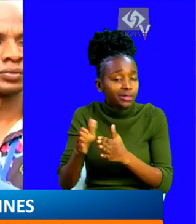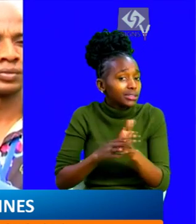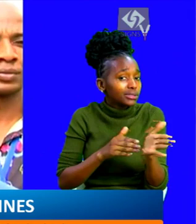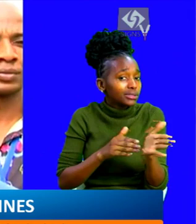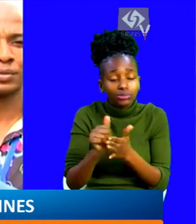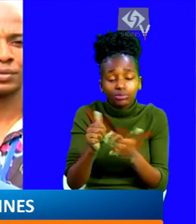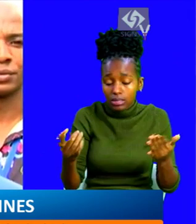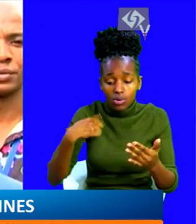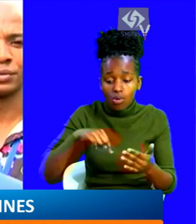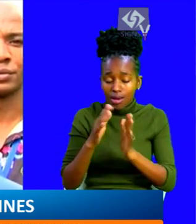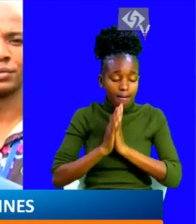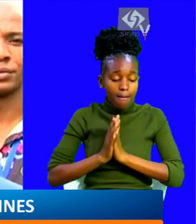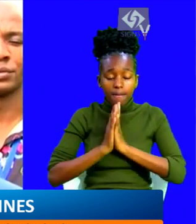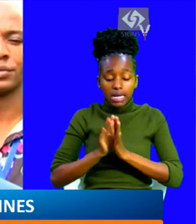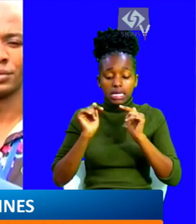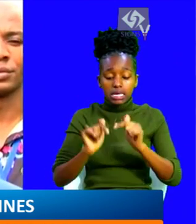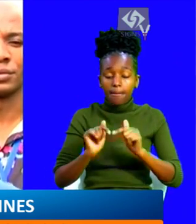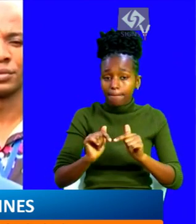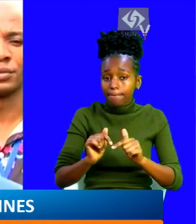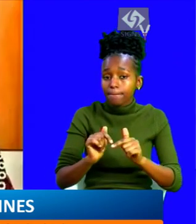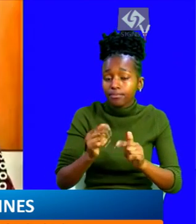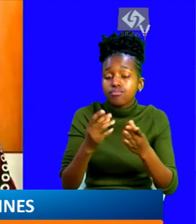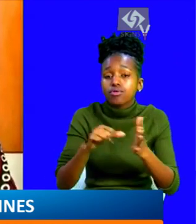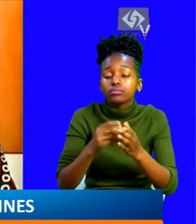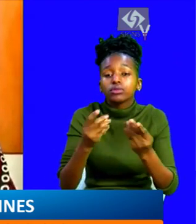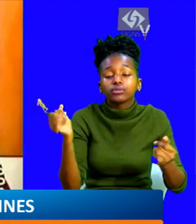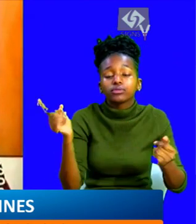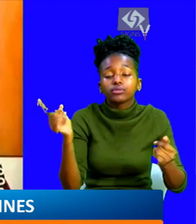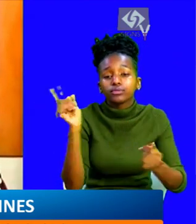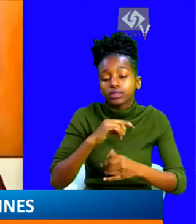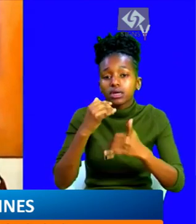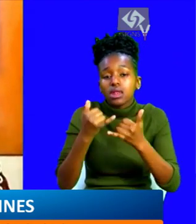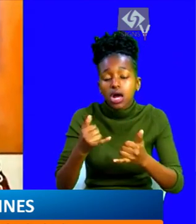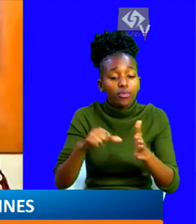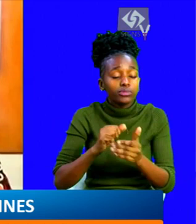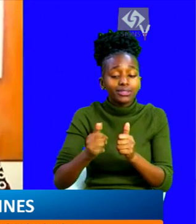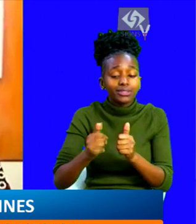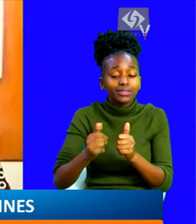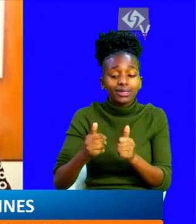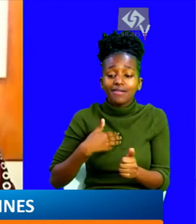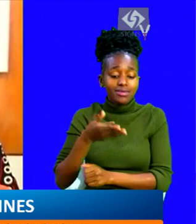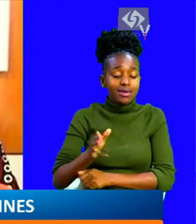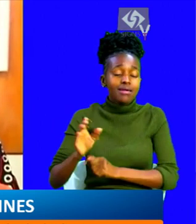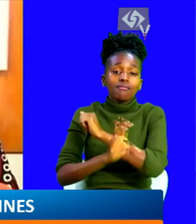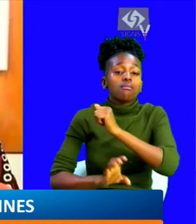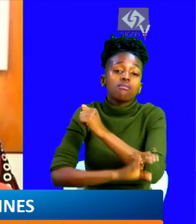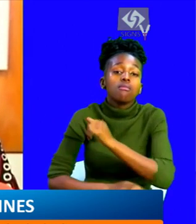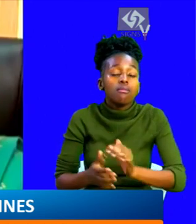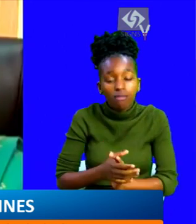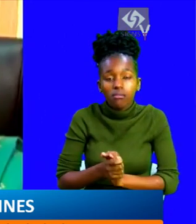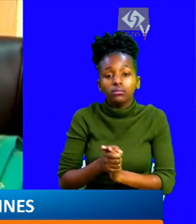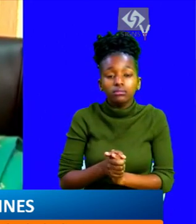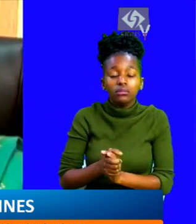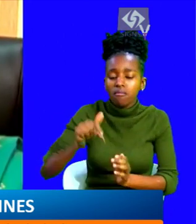vandalism, looting, or any form of aggression undermines the purpose and legitimacy of peaceful